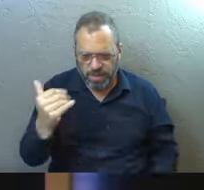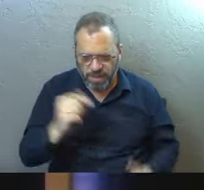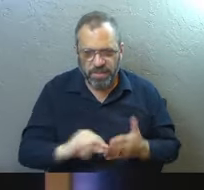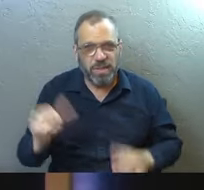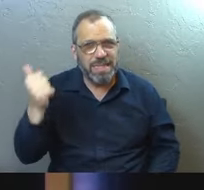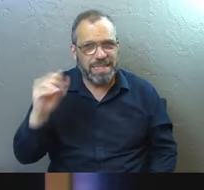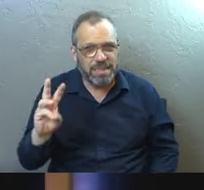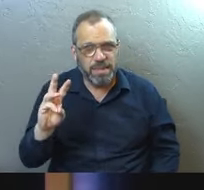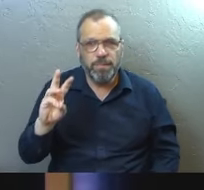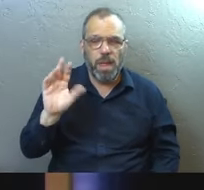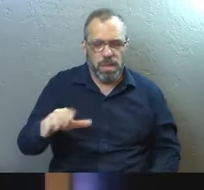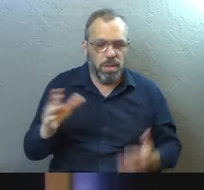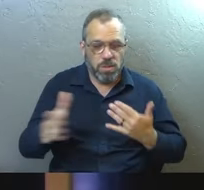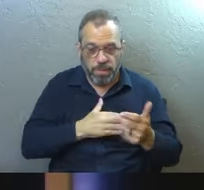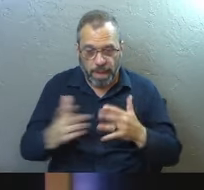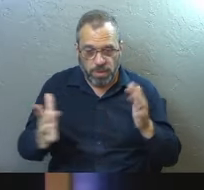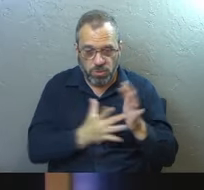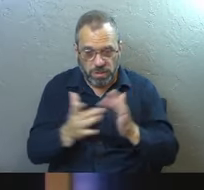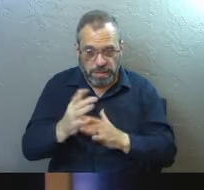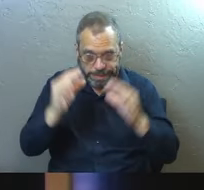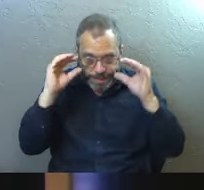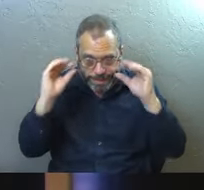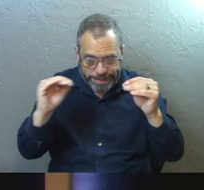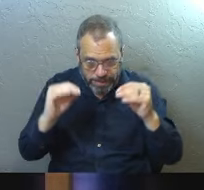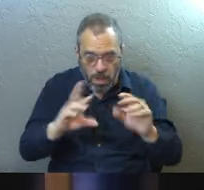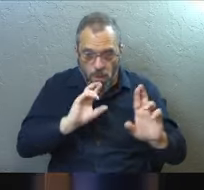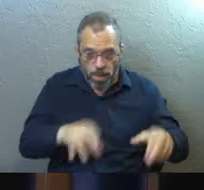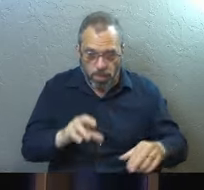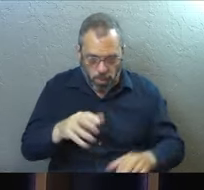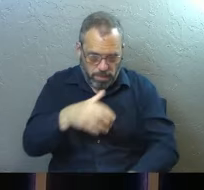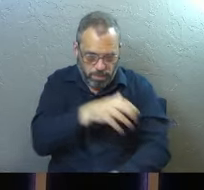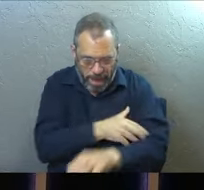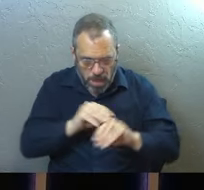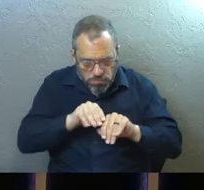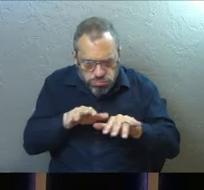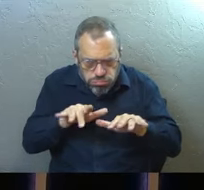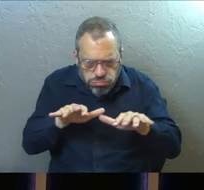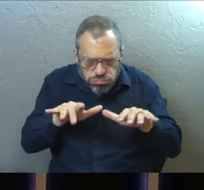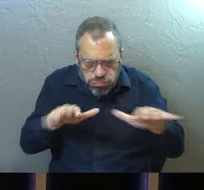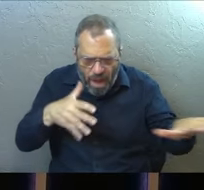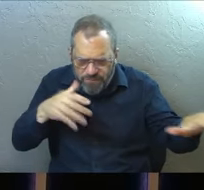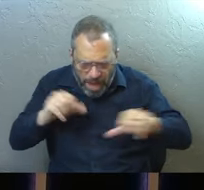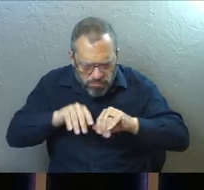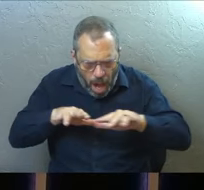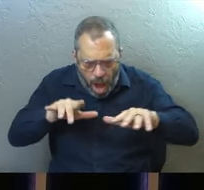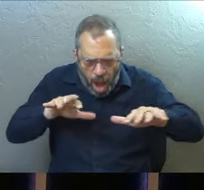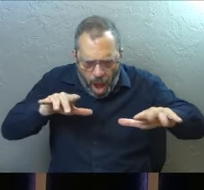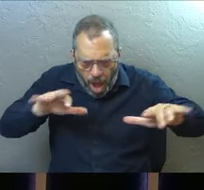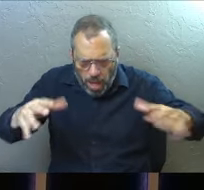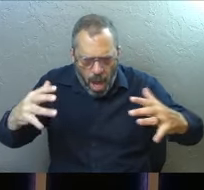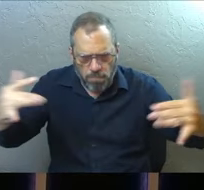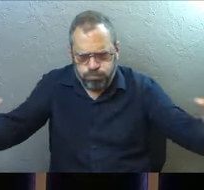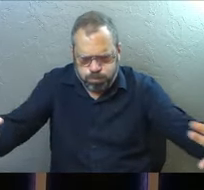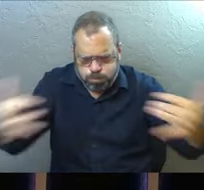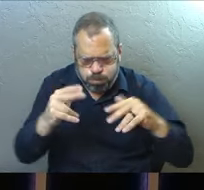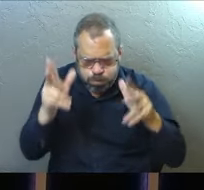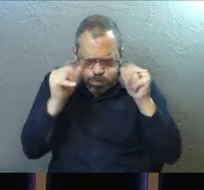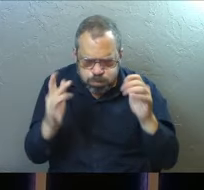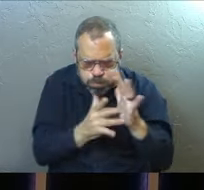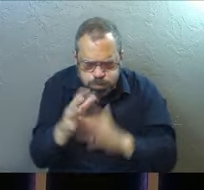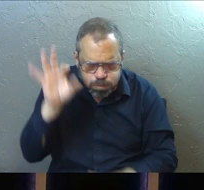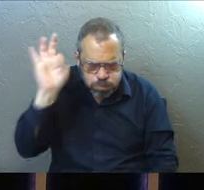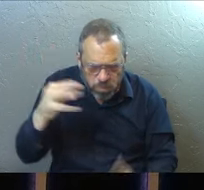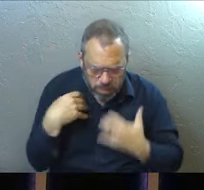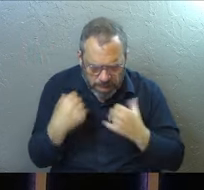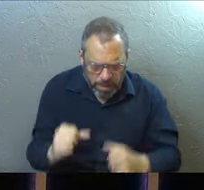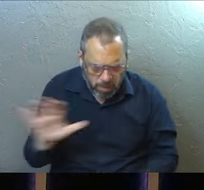16. But despite Jesus' instructions, the report of his power spread even faster, and vast crowds came to hear him preach and